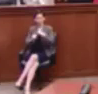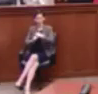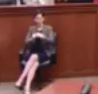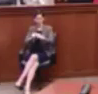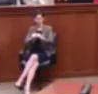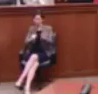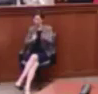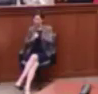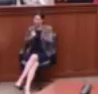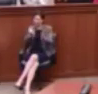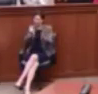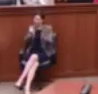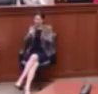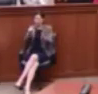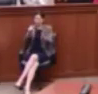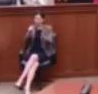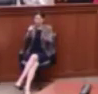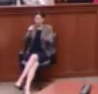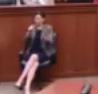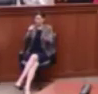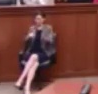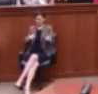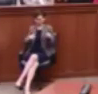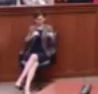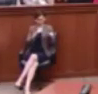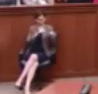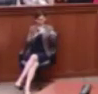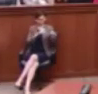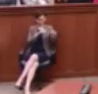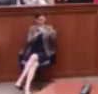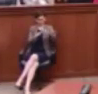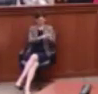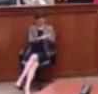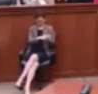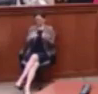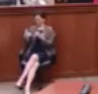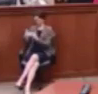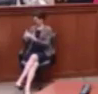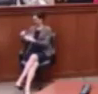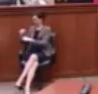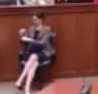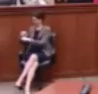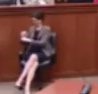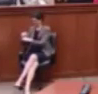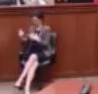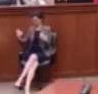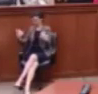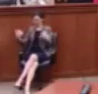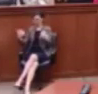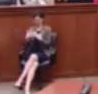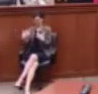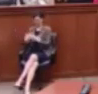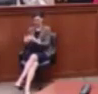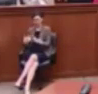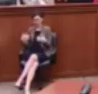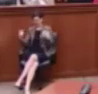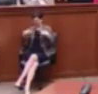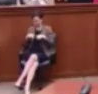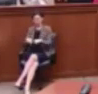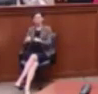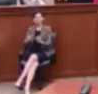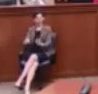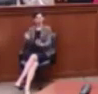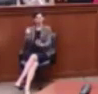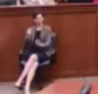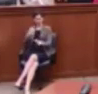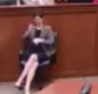need to align with Carl Perkins. I completely get that. I'm hearing things about aligning and streamlining. I think all of those make sense. I